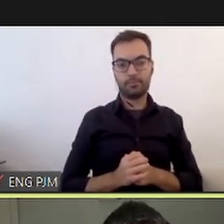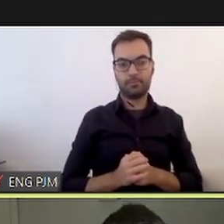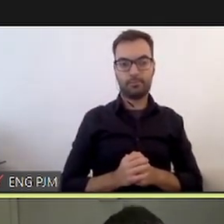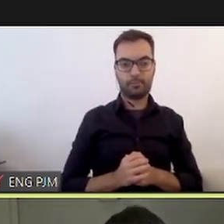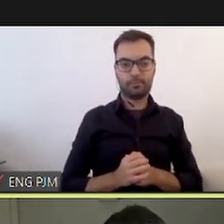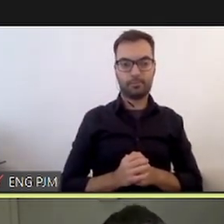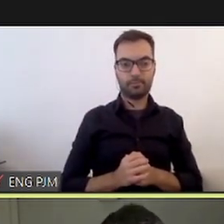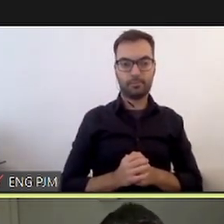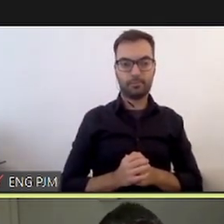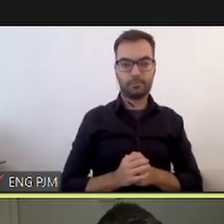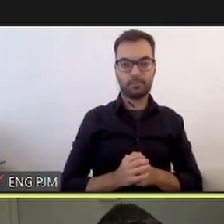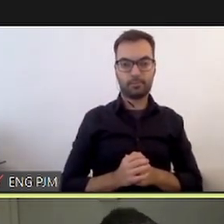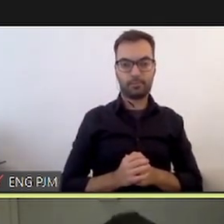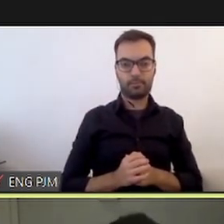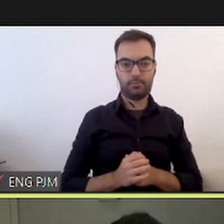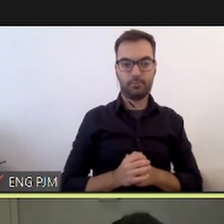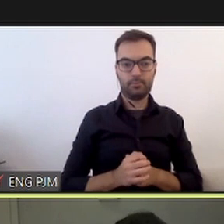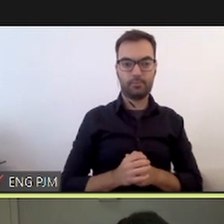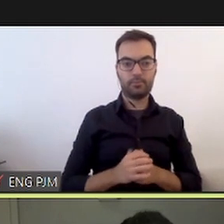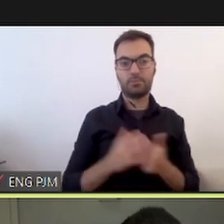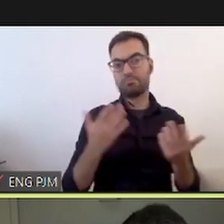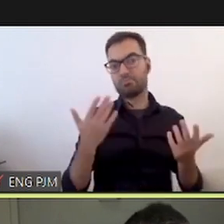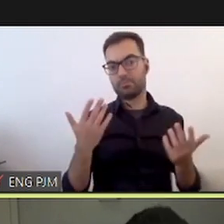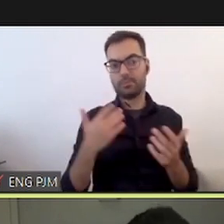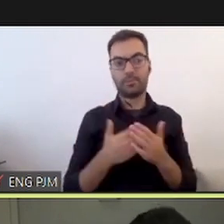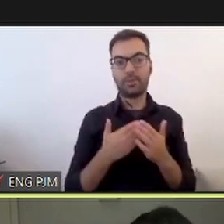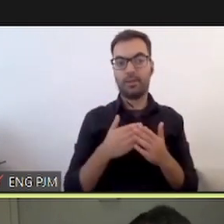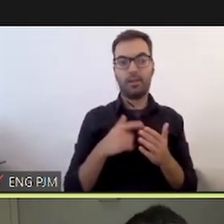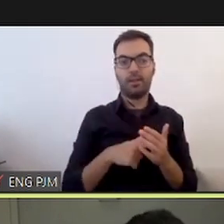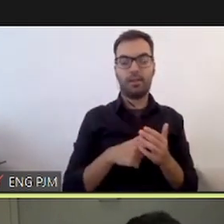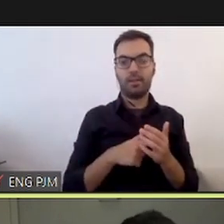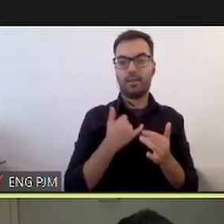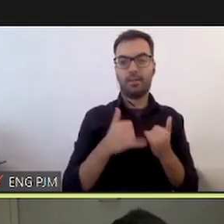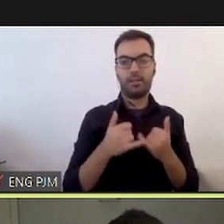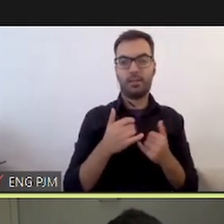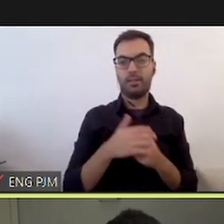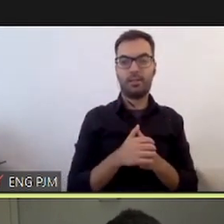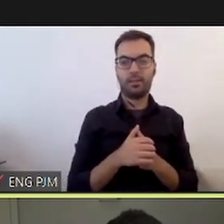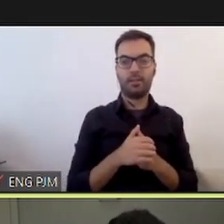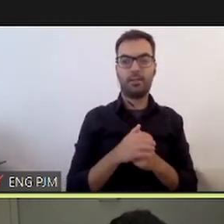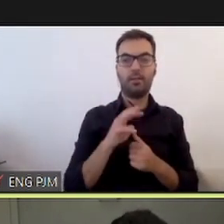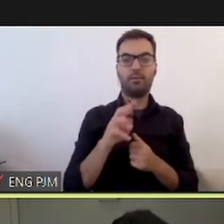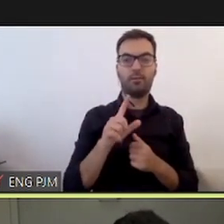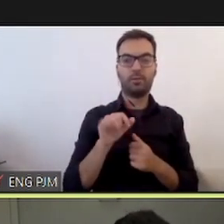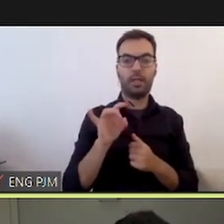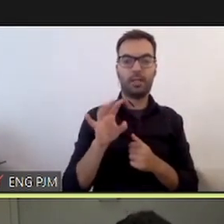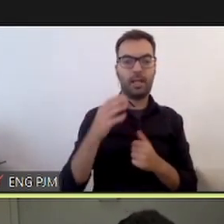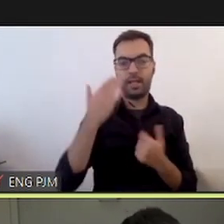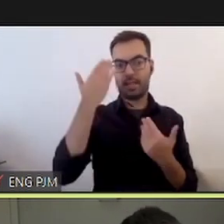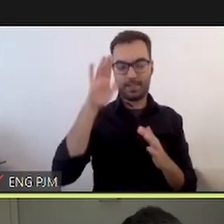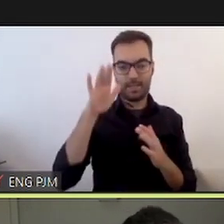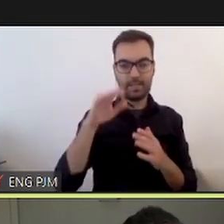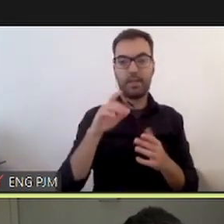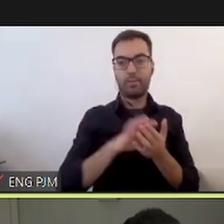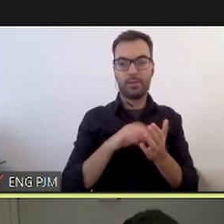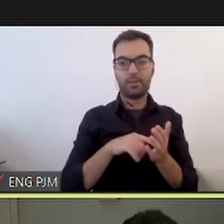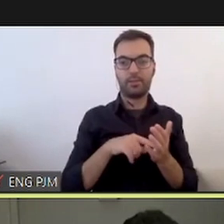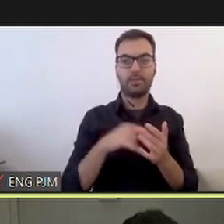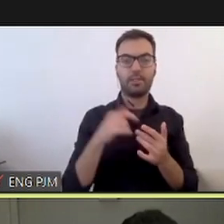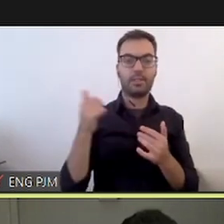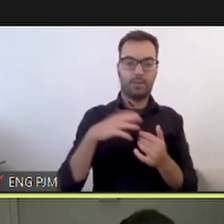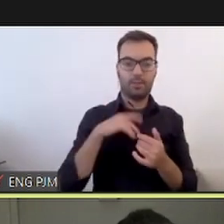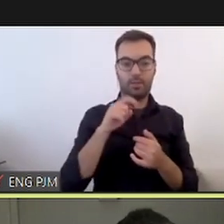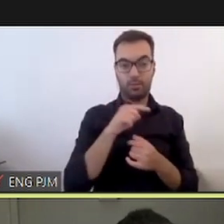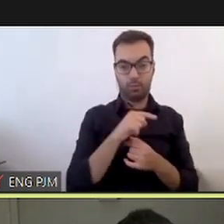and from some reason you are not familiar with the WCEG success criteria, you can always